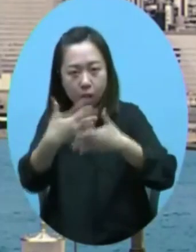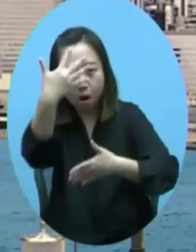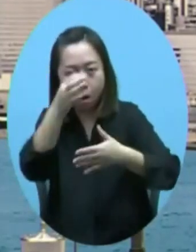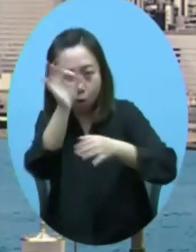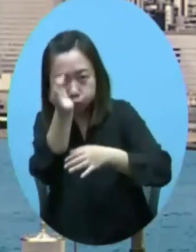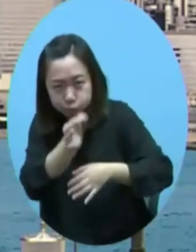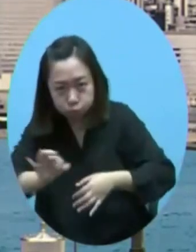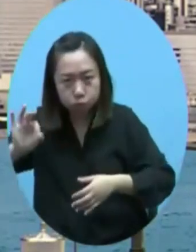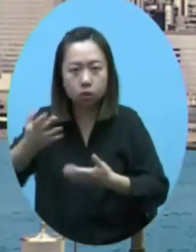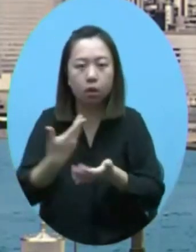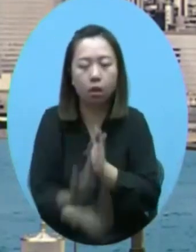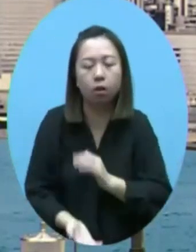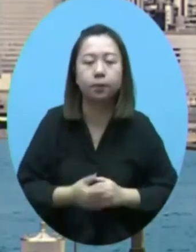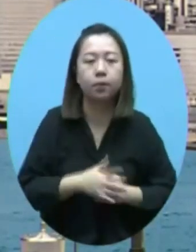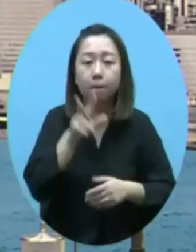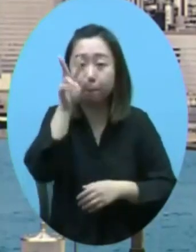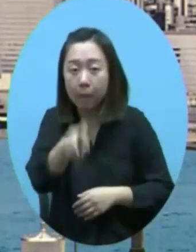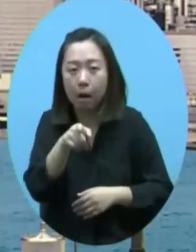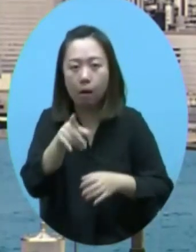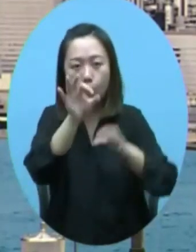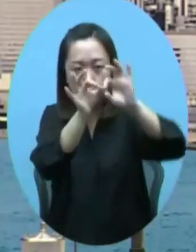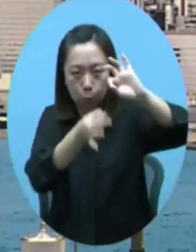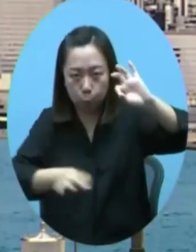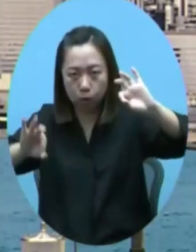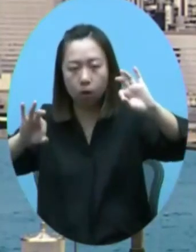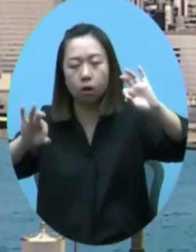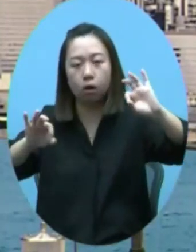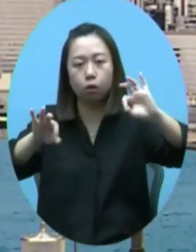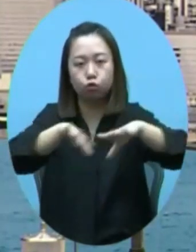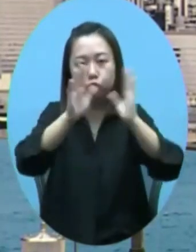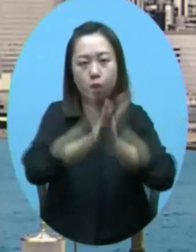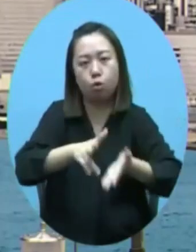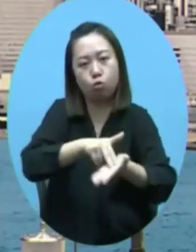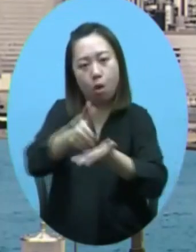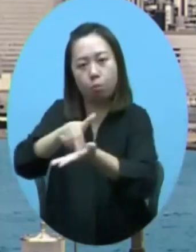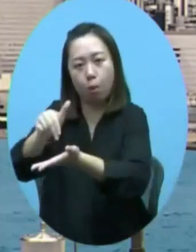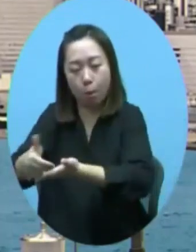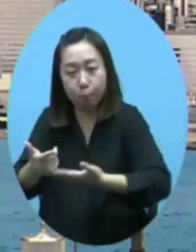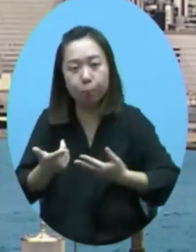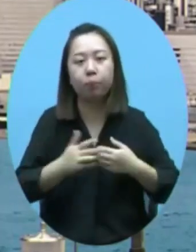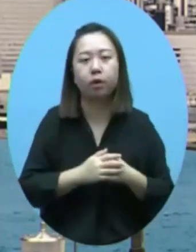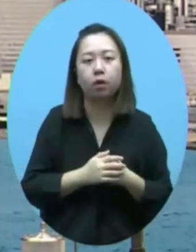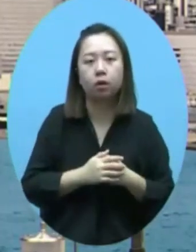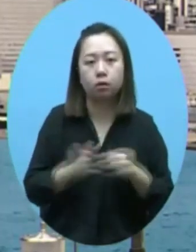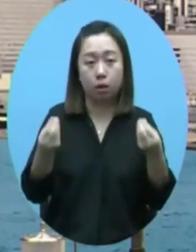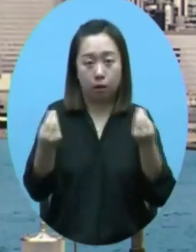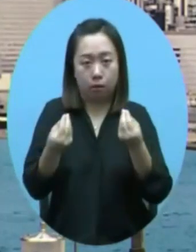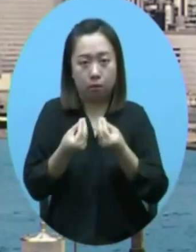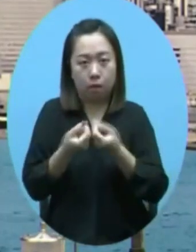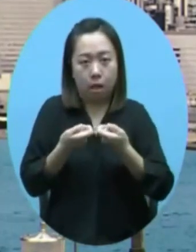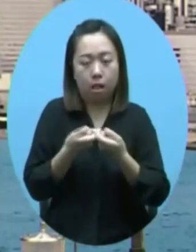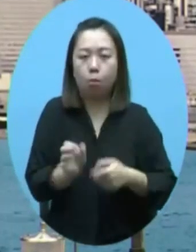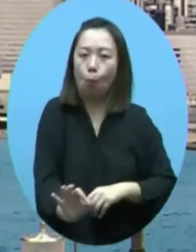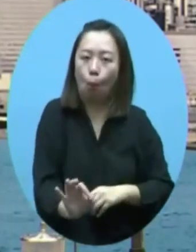to inspect the pipe works. And it was found, well, since they're right standalone